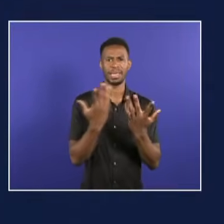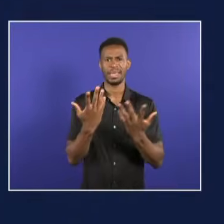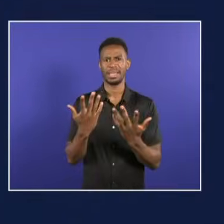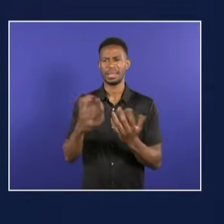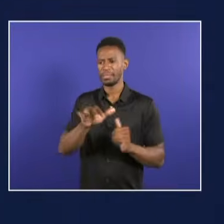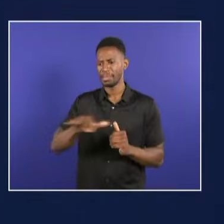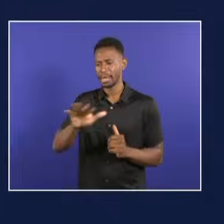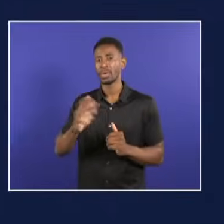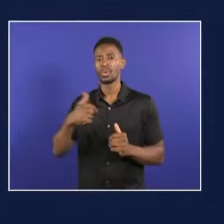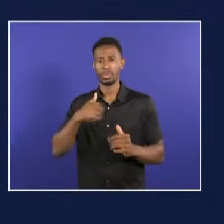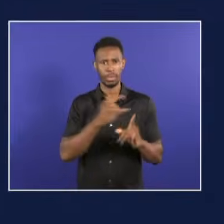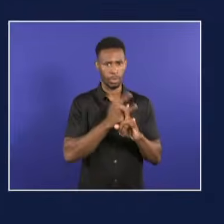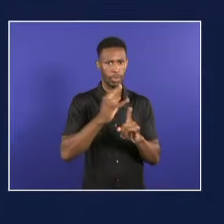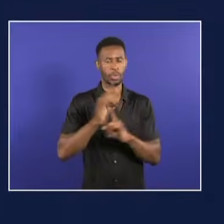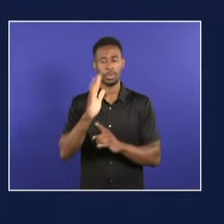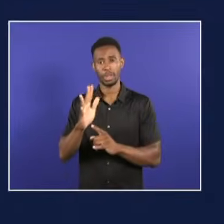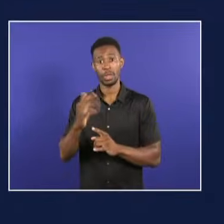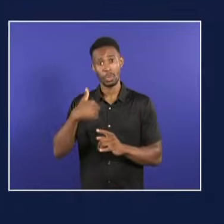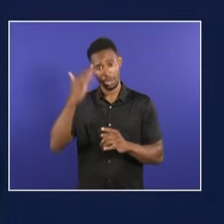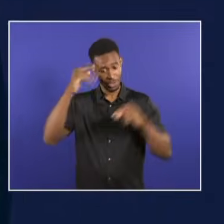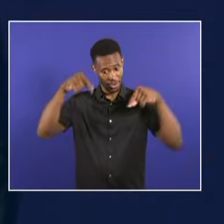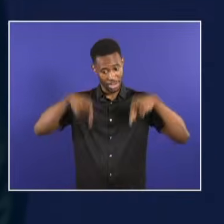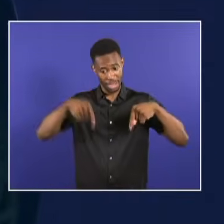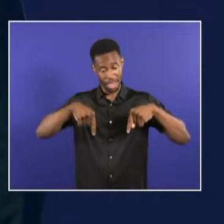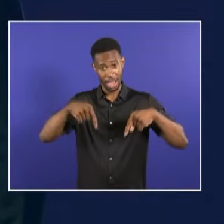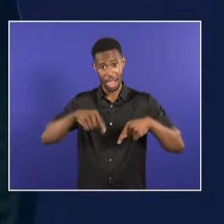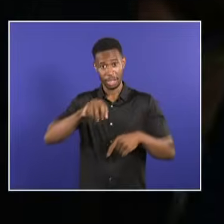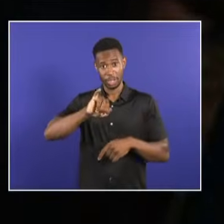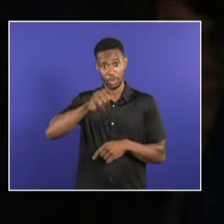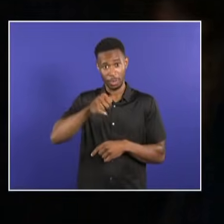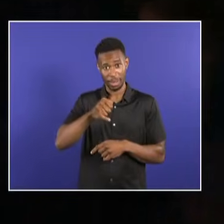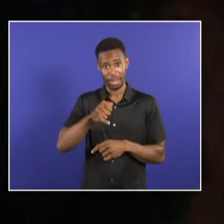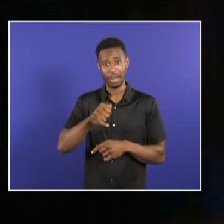Johannesburg, we know that Gogo Helen's going to be the mayor.